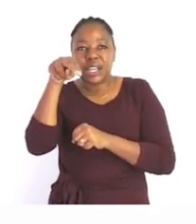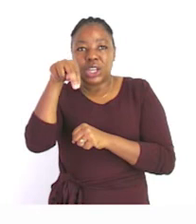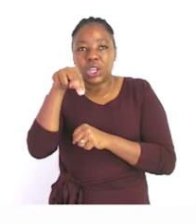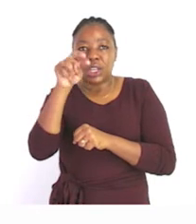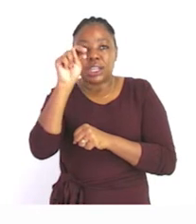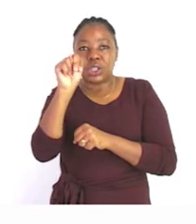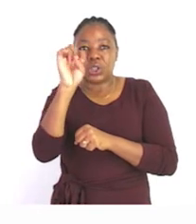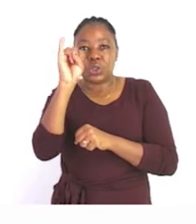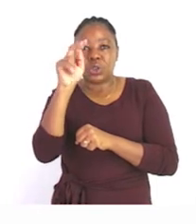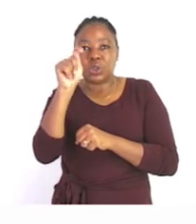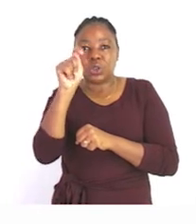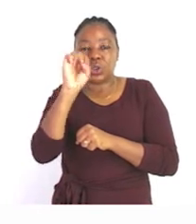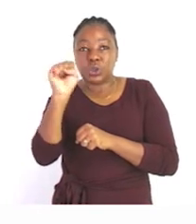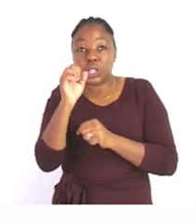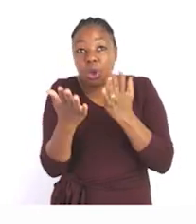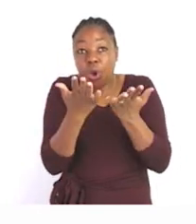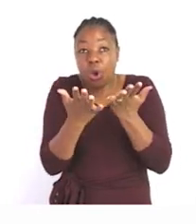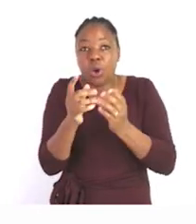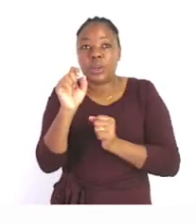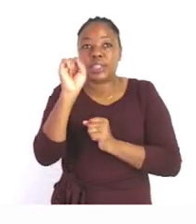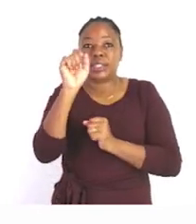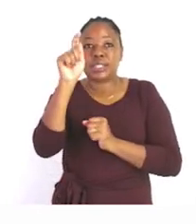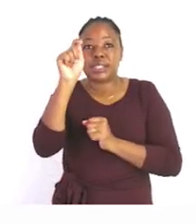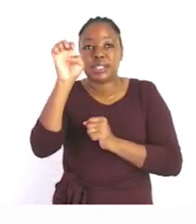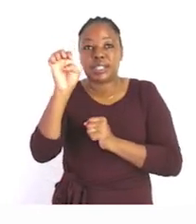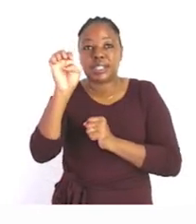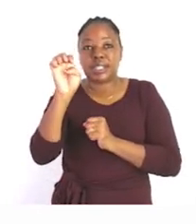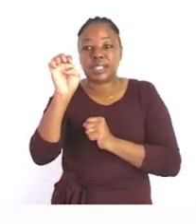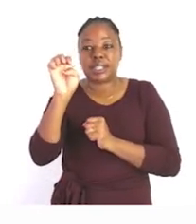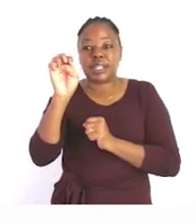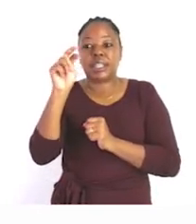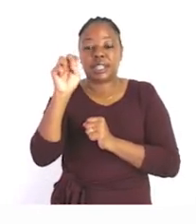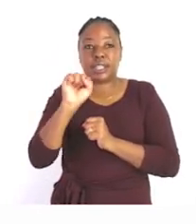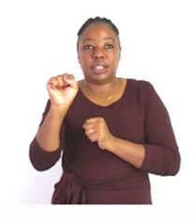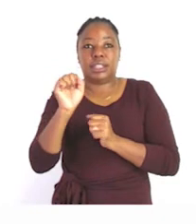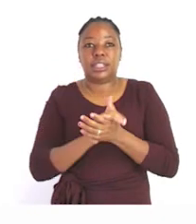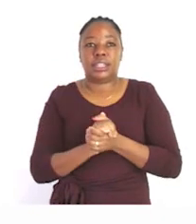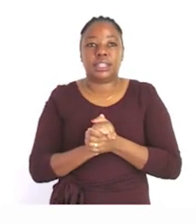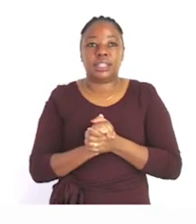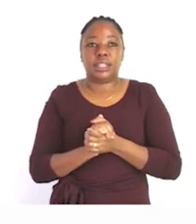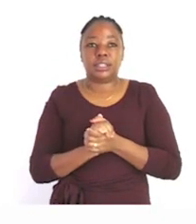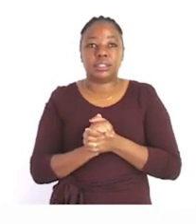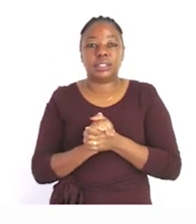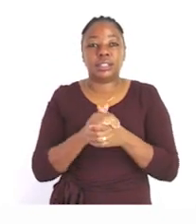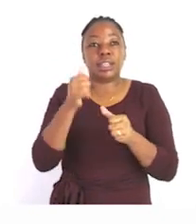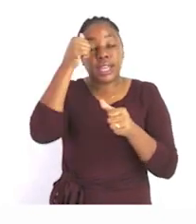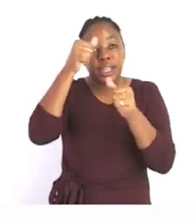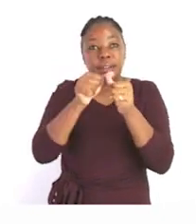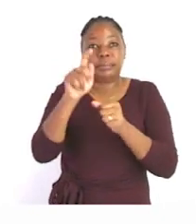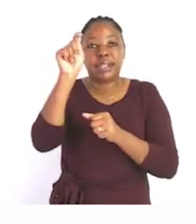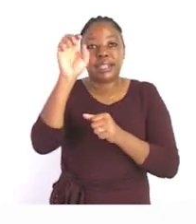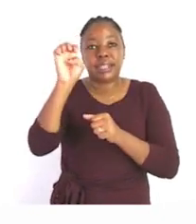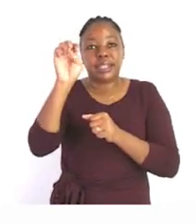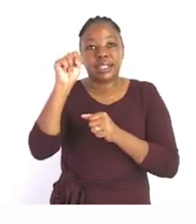we know that the tens are 10, 20, 30, up until 100. And